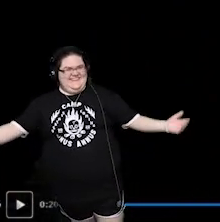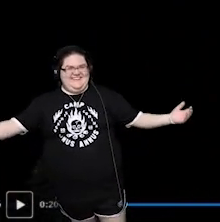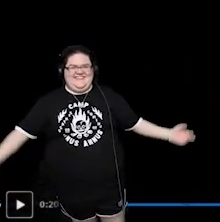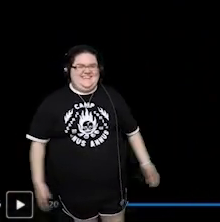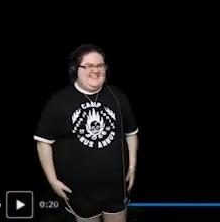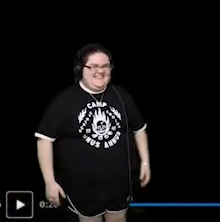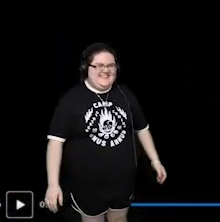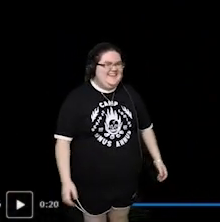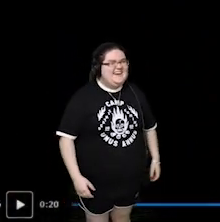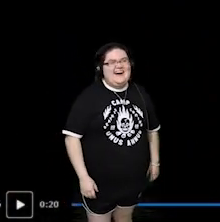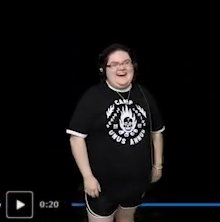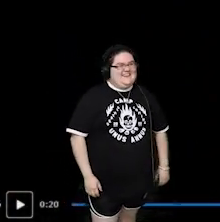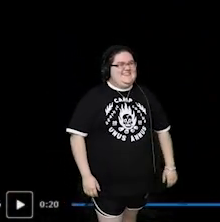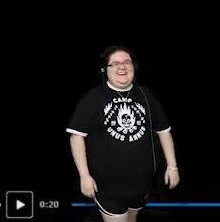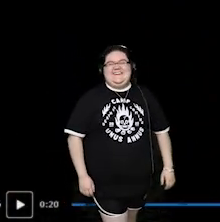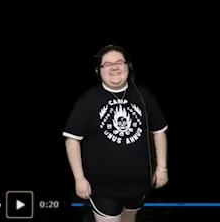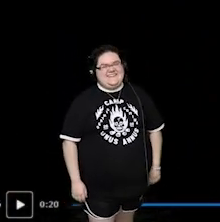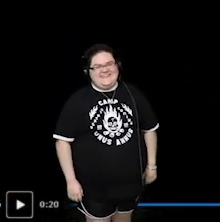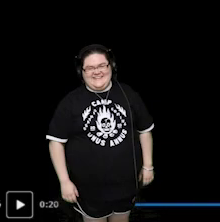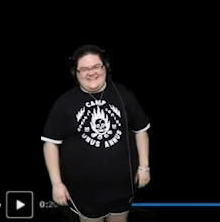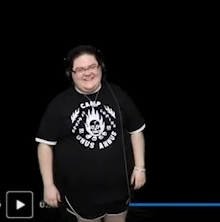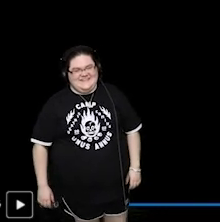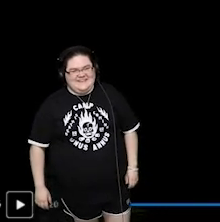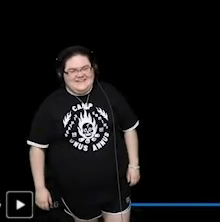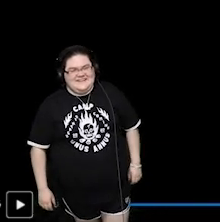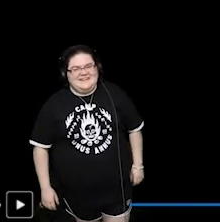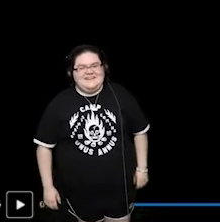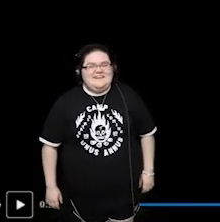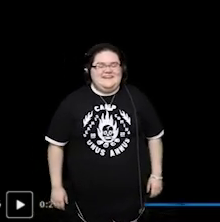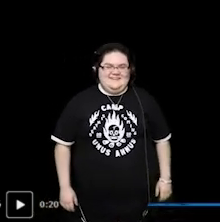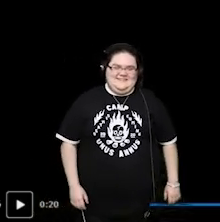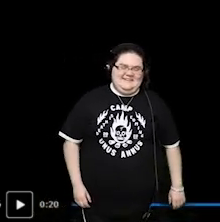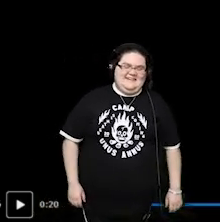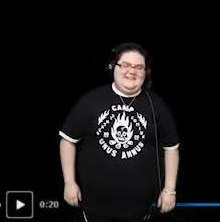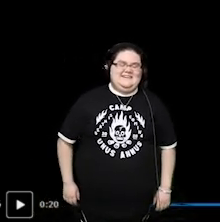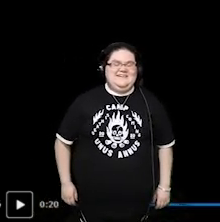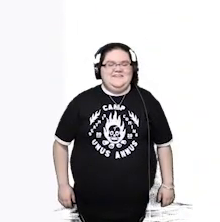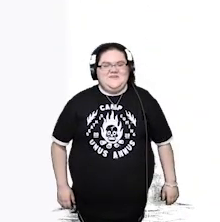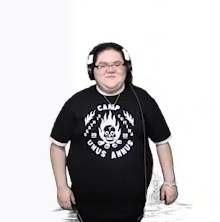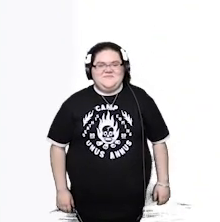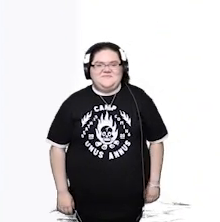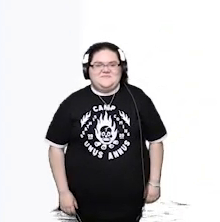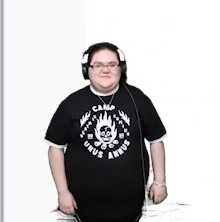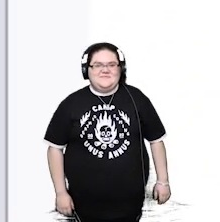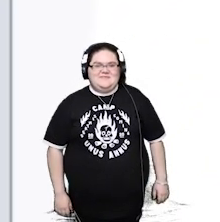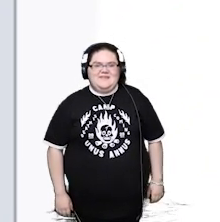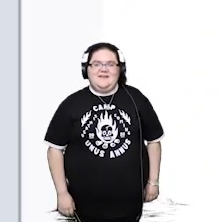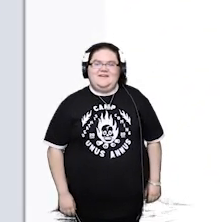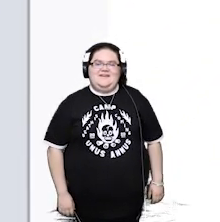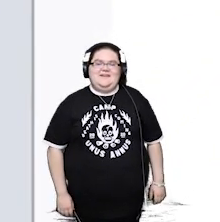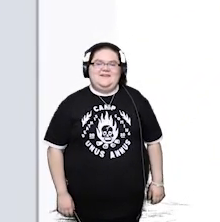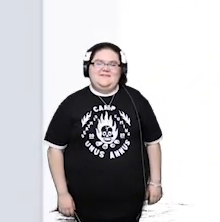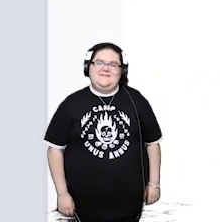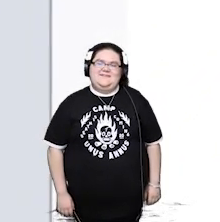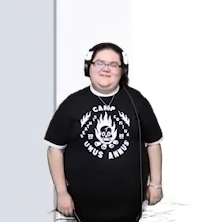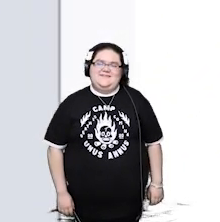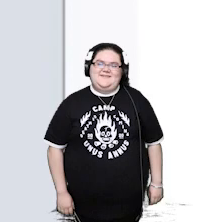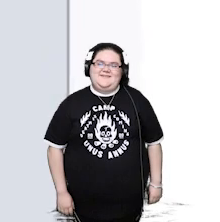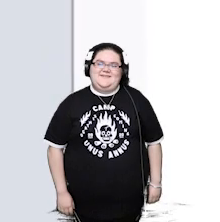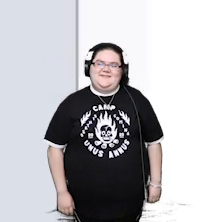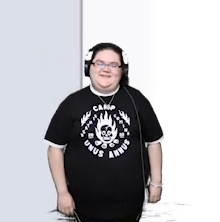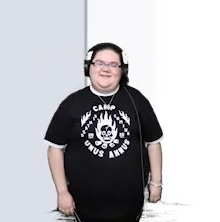The dancing or the backing track. I don't know. Anything badly on a flute. Oh my god. Here we go. Shots fired, shots fired. I might be